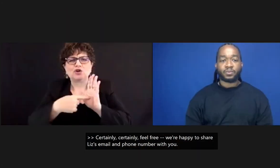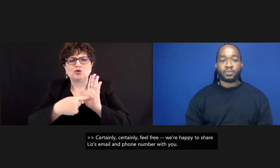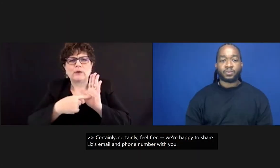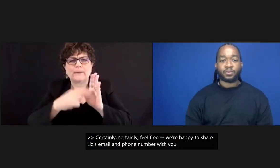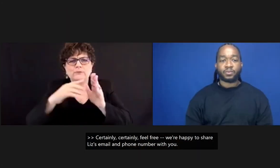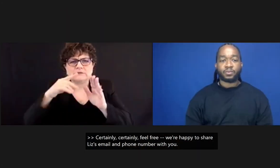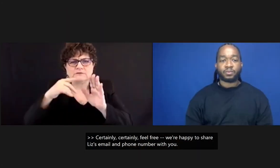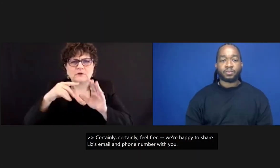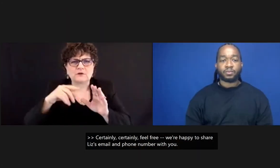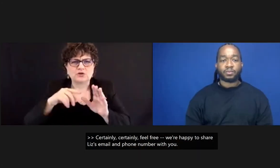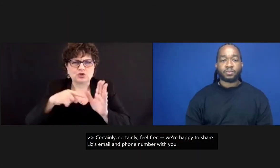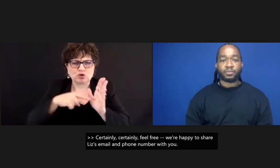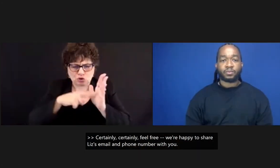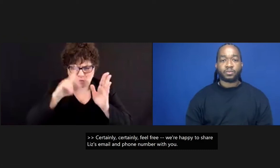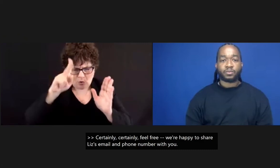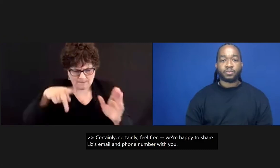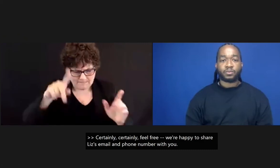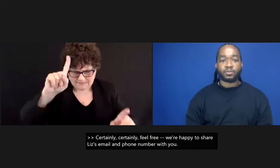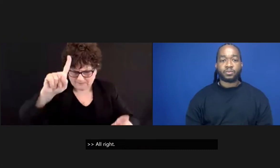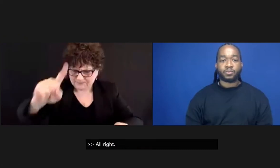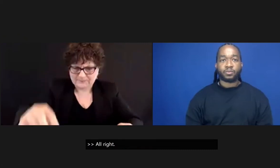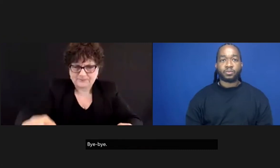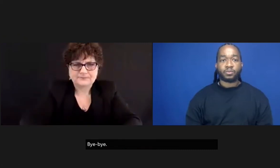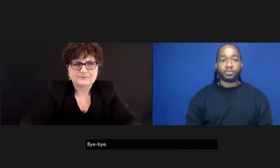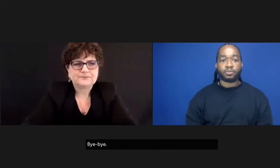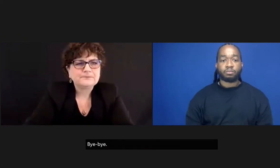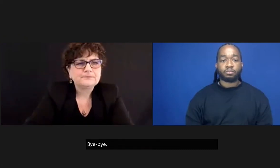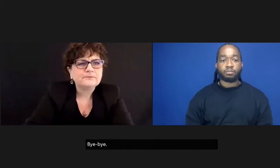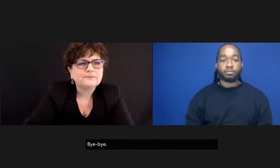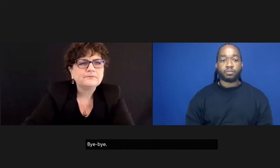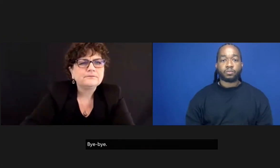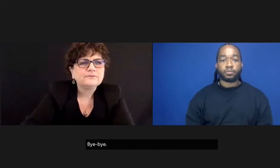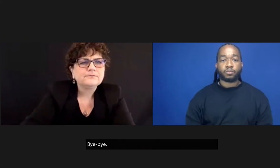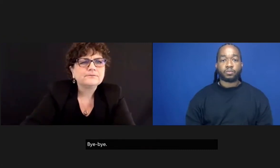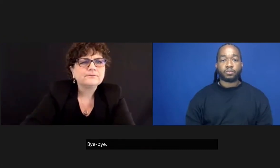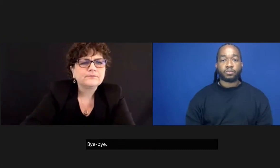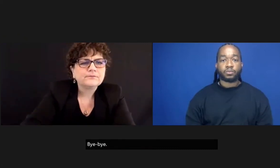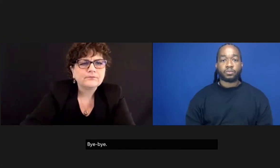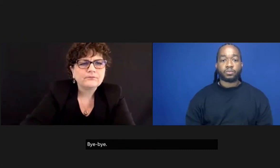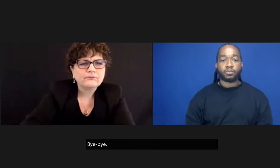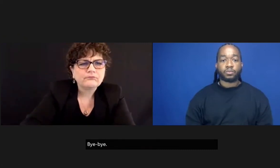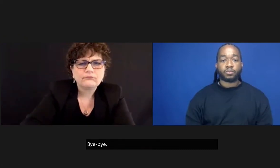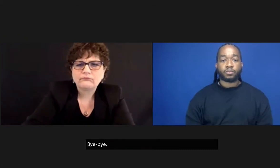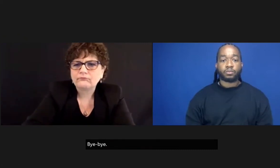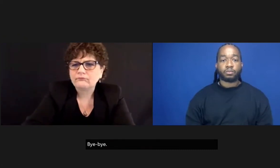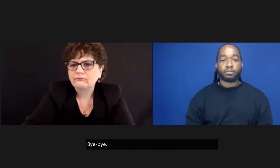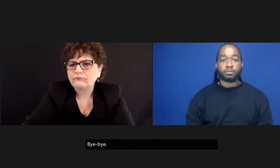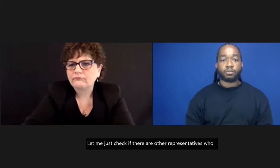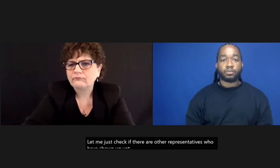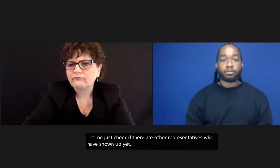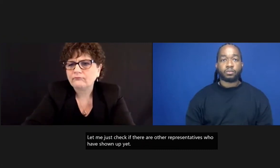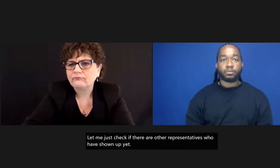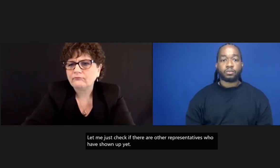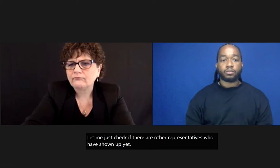Let me just check if there are other representatives who've shown up yet.